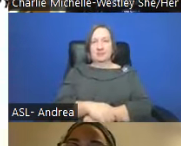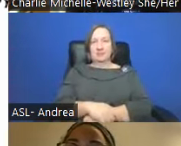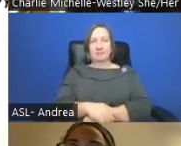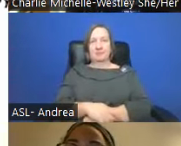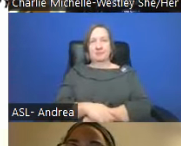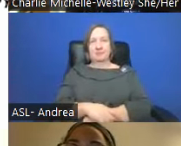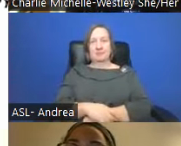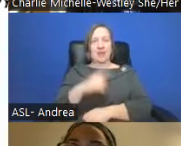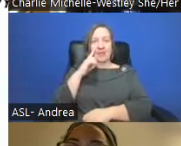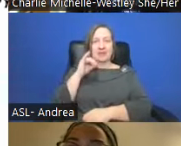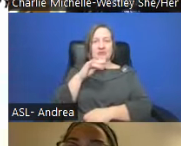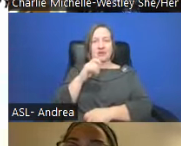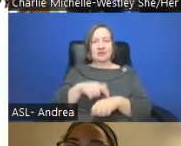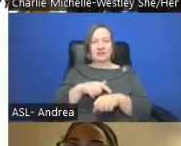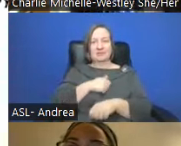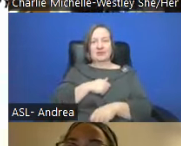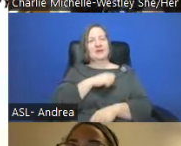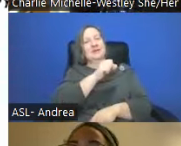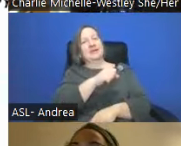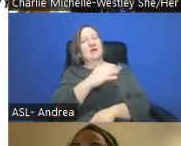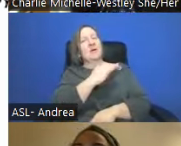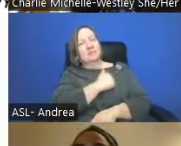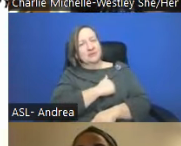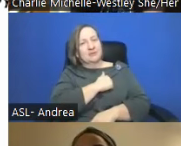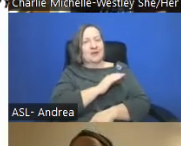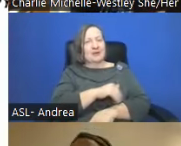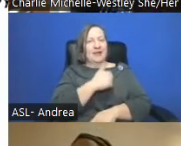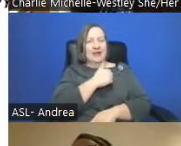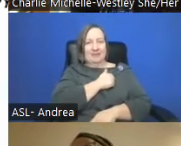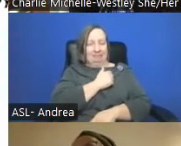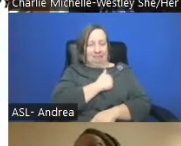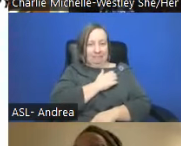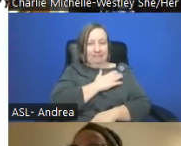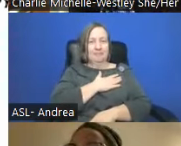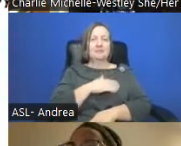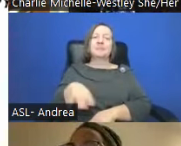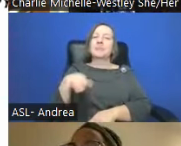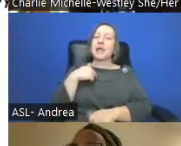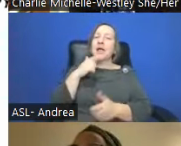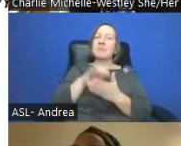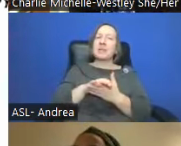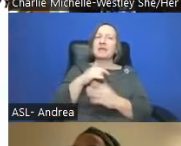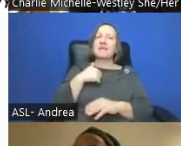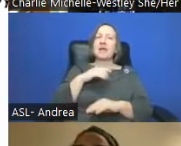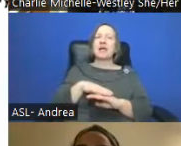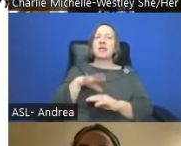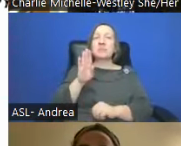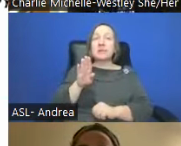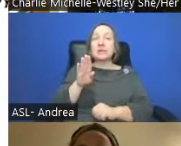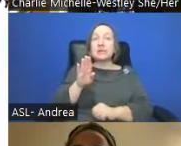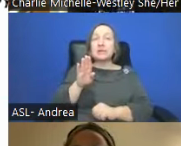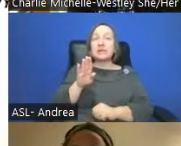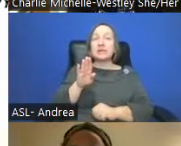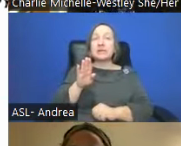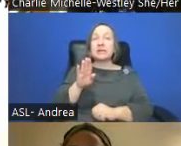I believe this is Charlie's time. Sorry. Yeah. Oh, I'm so sorry. I apologize. I believe I was on B.